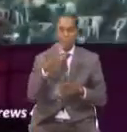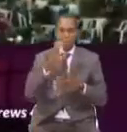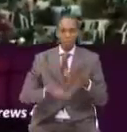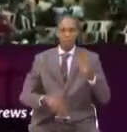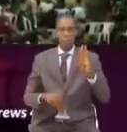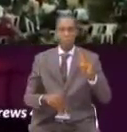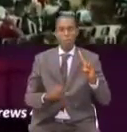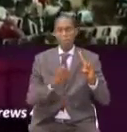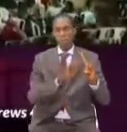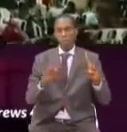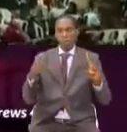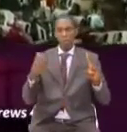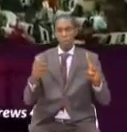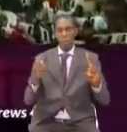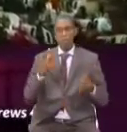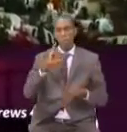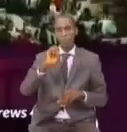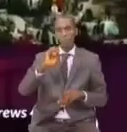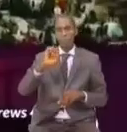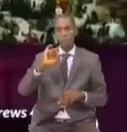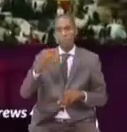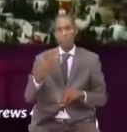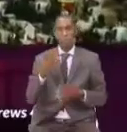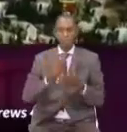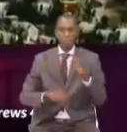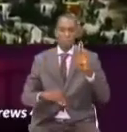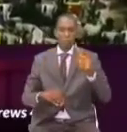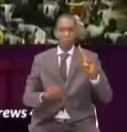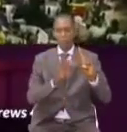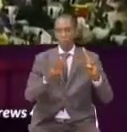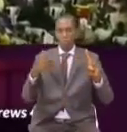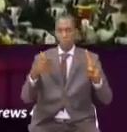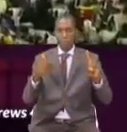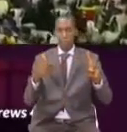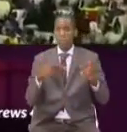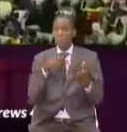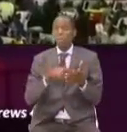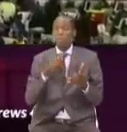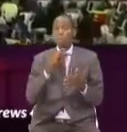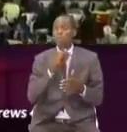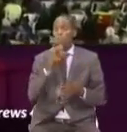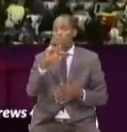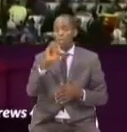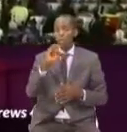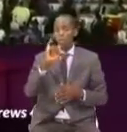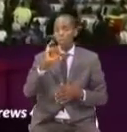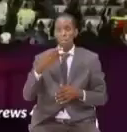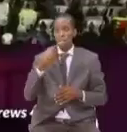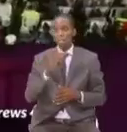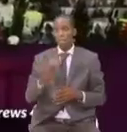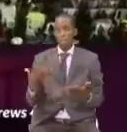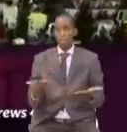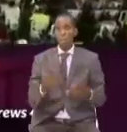from verse 10. In Isaiah chapter 41, this is not Isaiah talking. This is the Almighty God